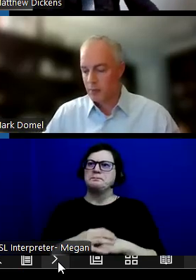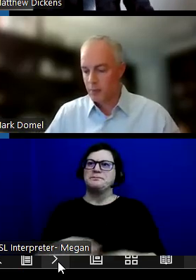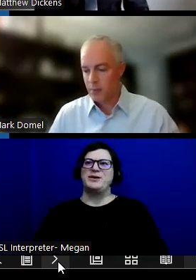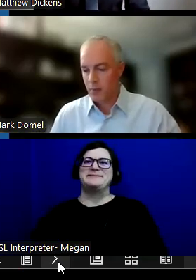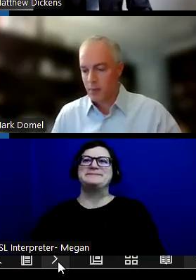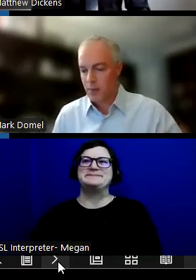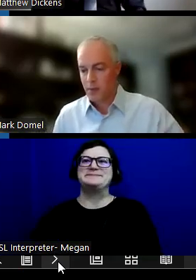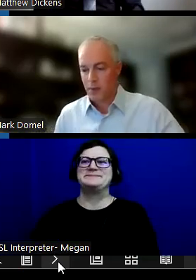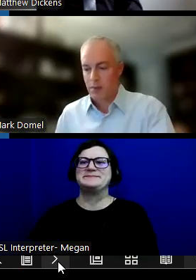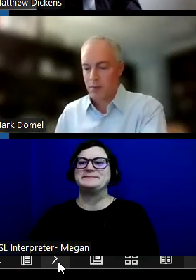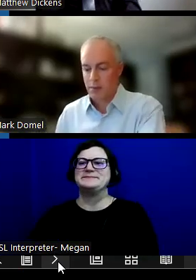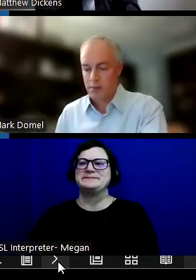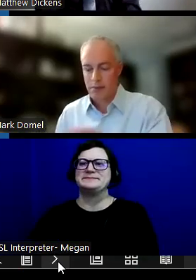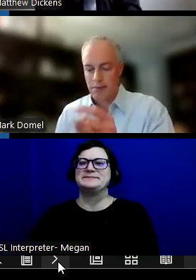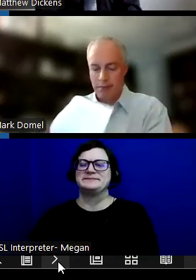All right.